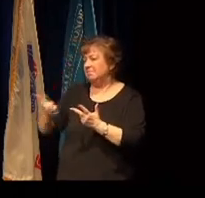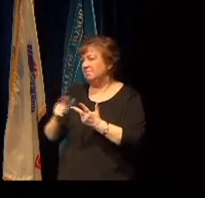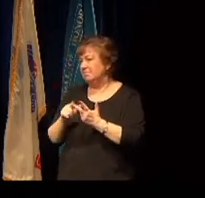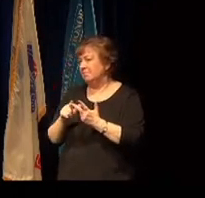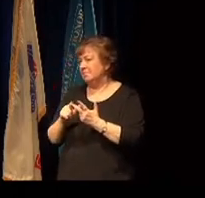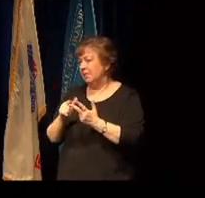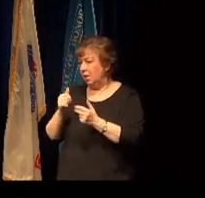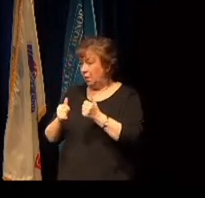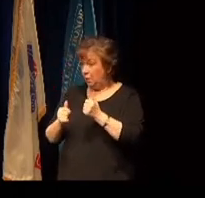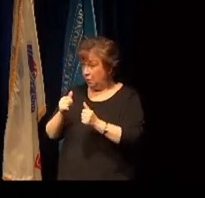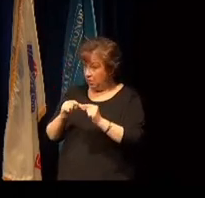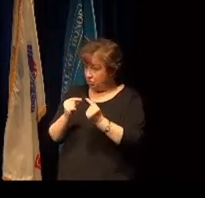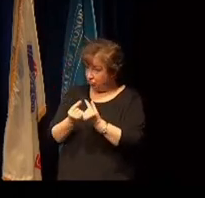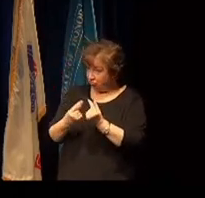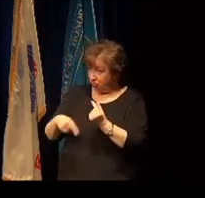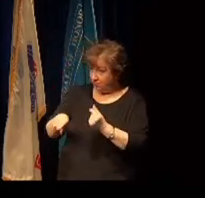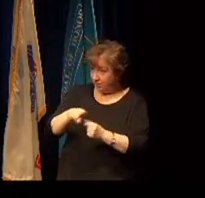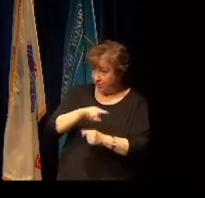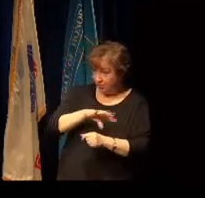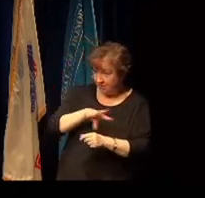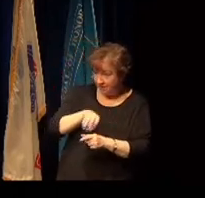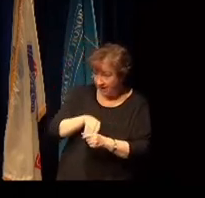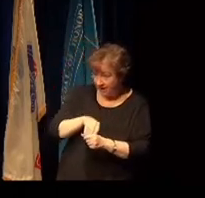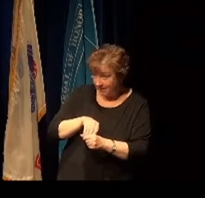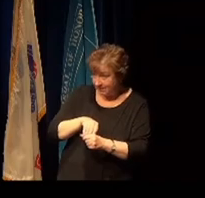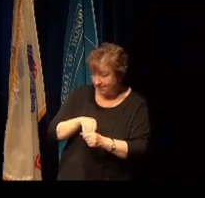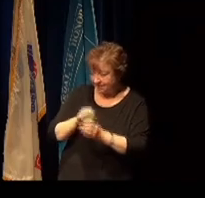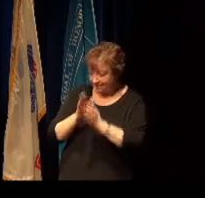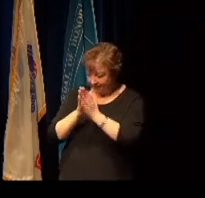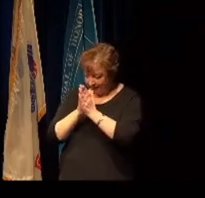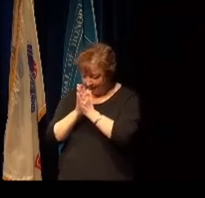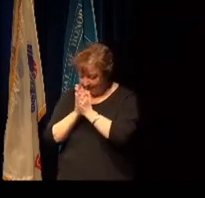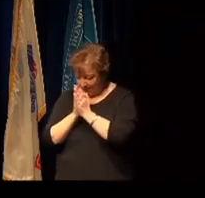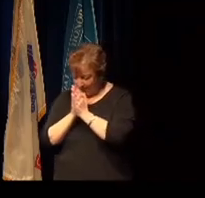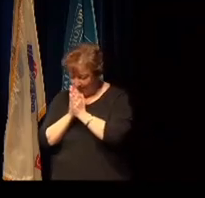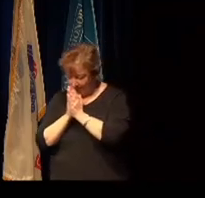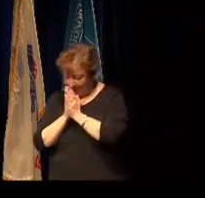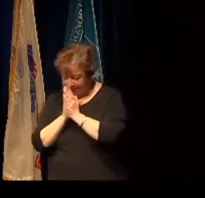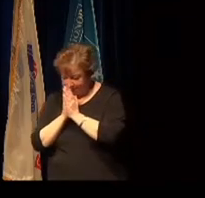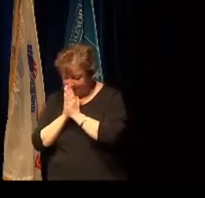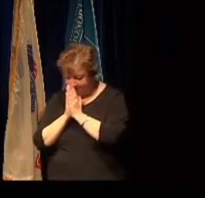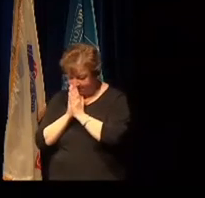Which group do you fall in? Would you bow your heads for a word of prayer with me?